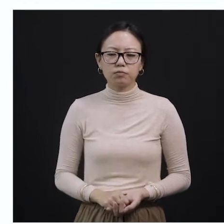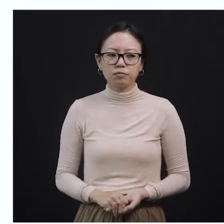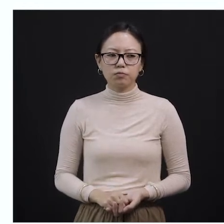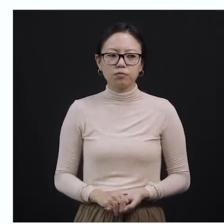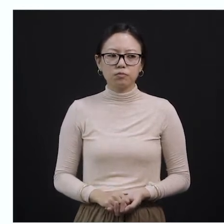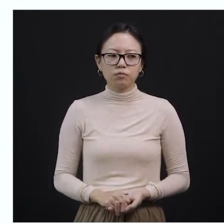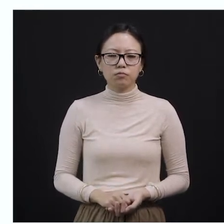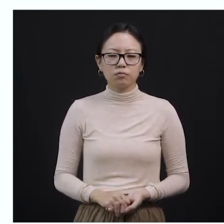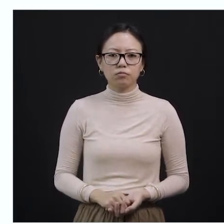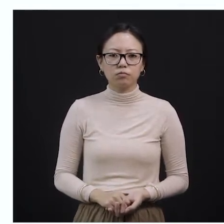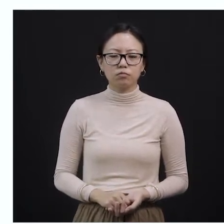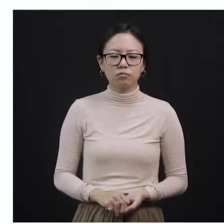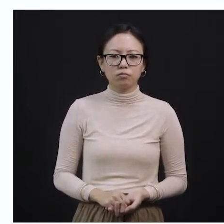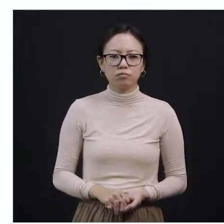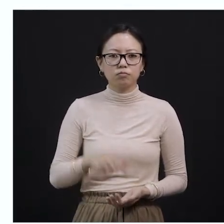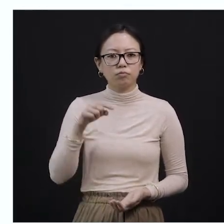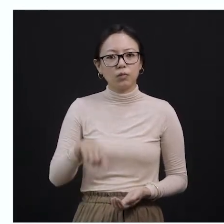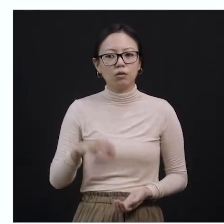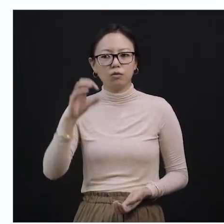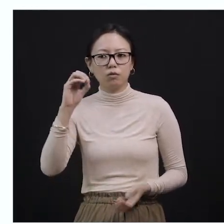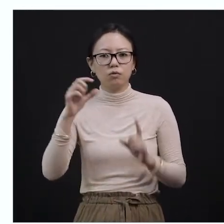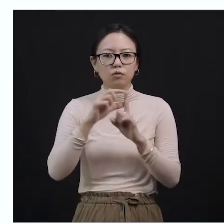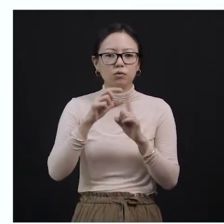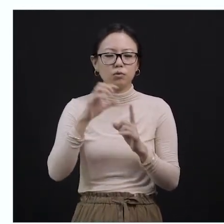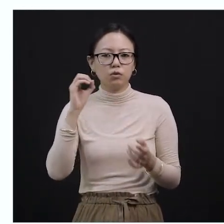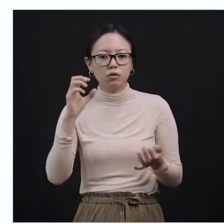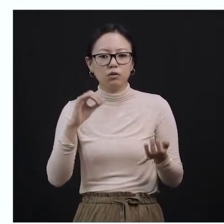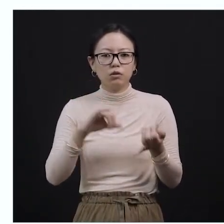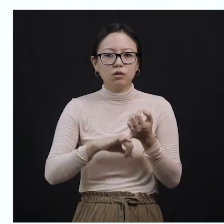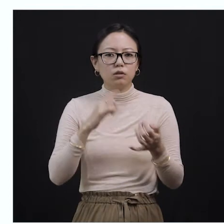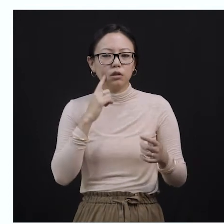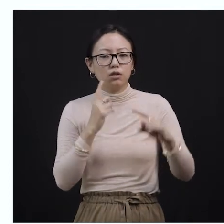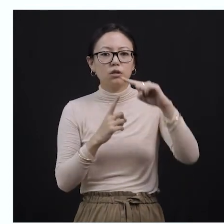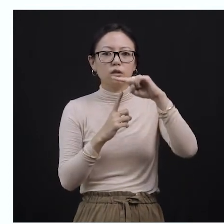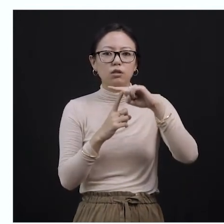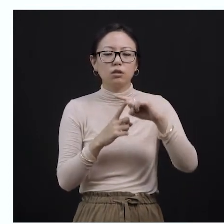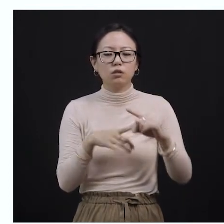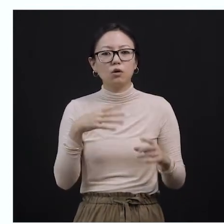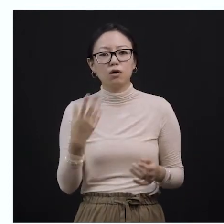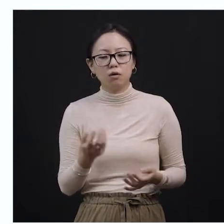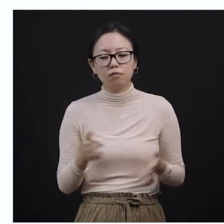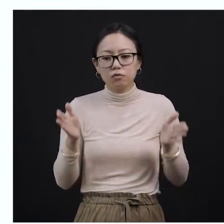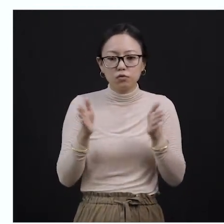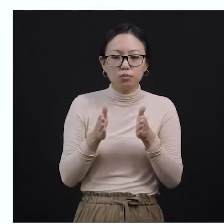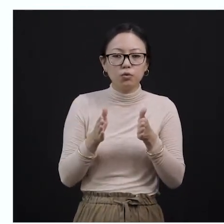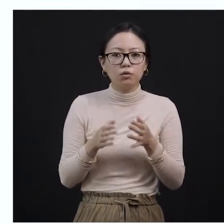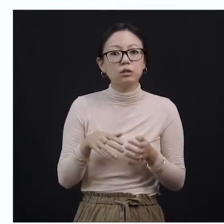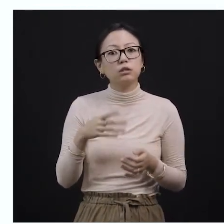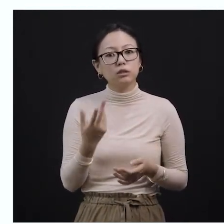on to the opposite of smallest. If you say small, the opposite will be big, right?